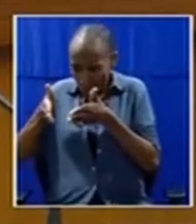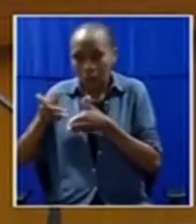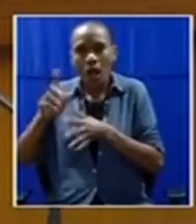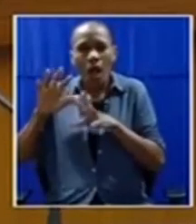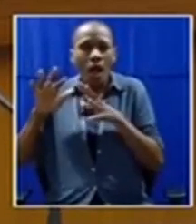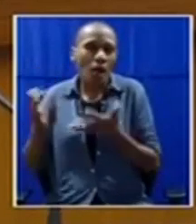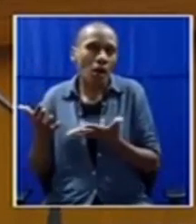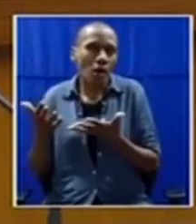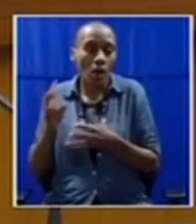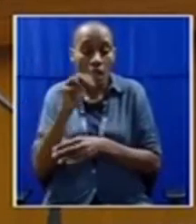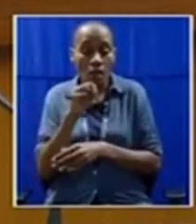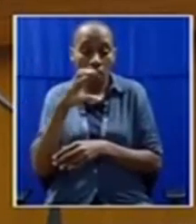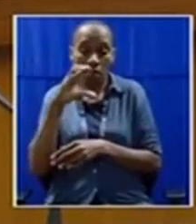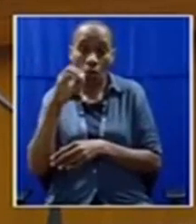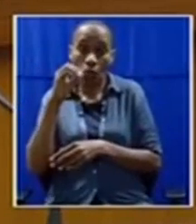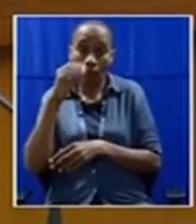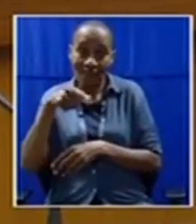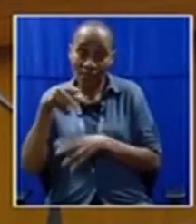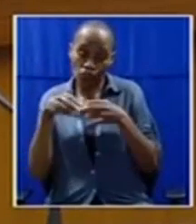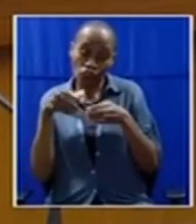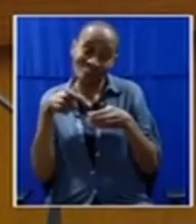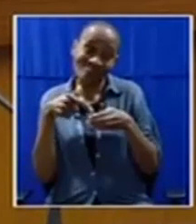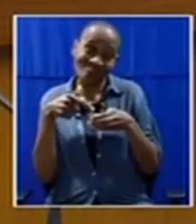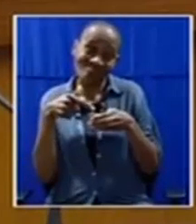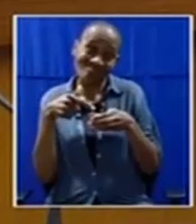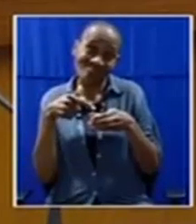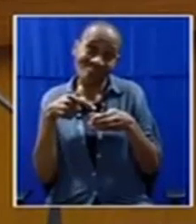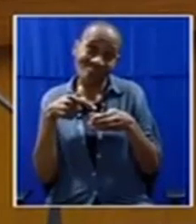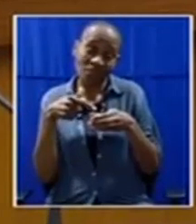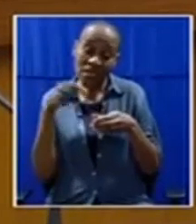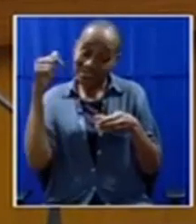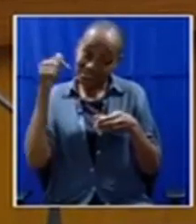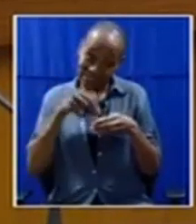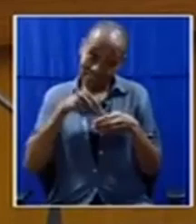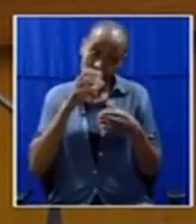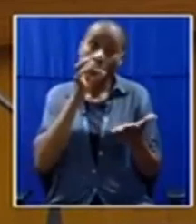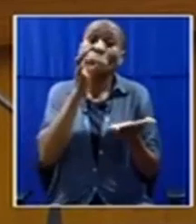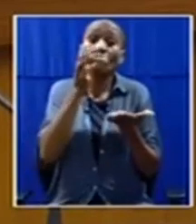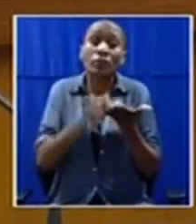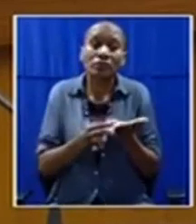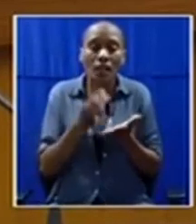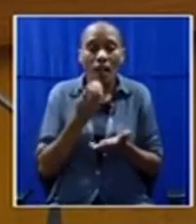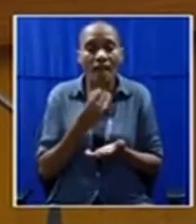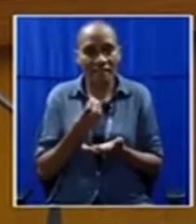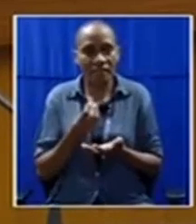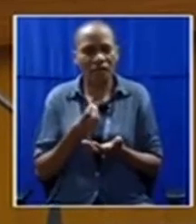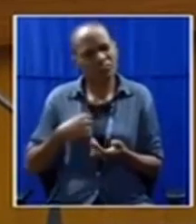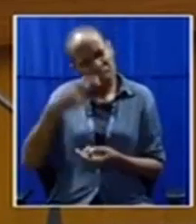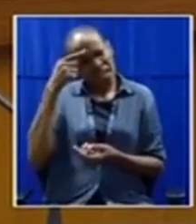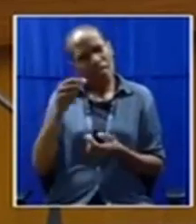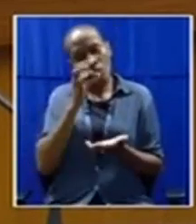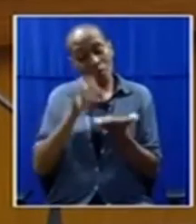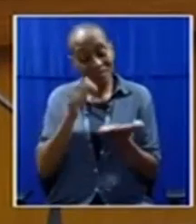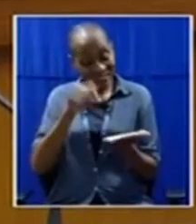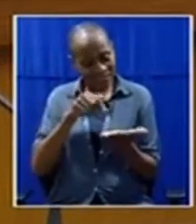looking at the NCOP has come up with some proposals I think that the sixth Parliament must continue